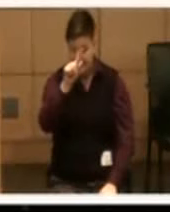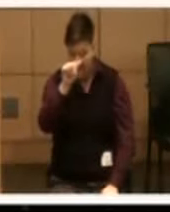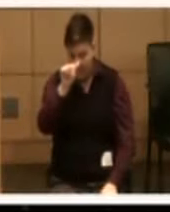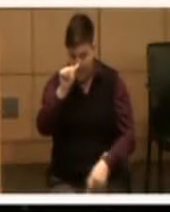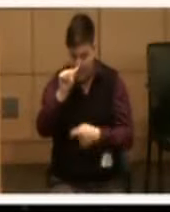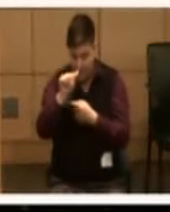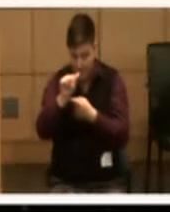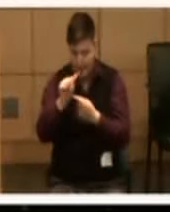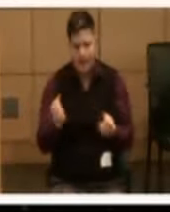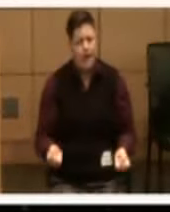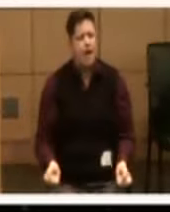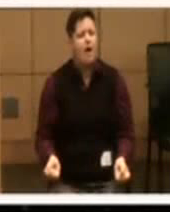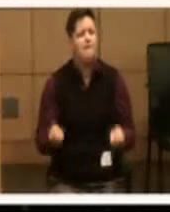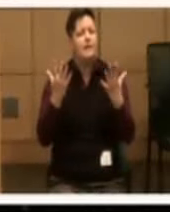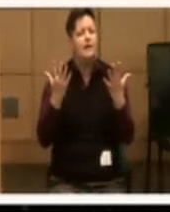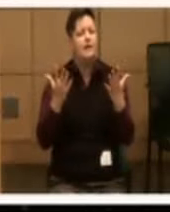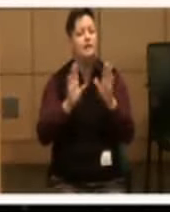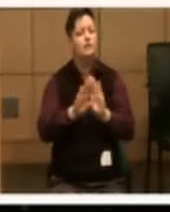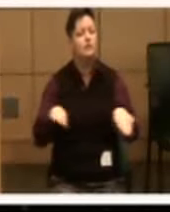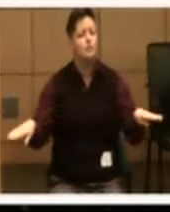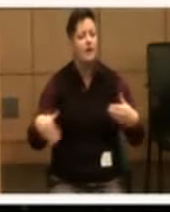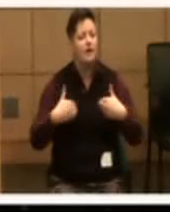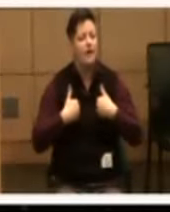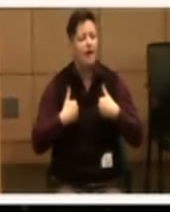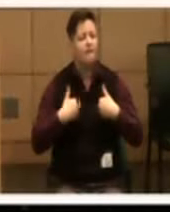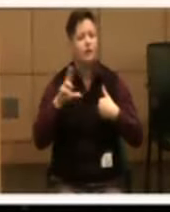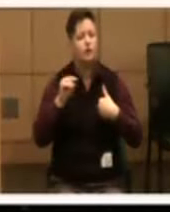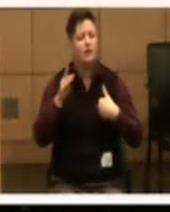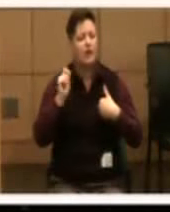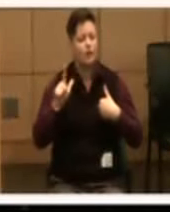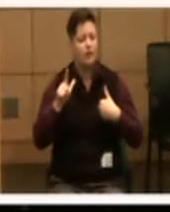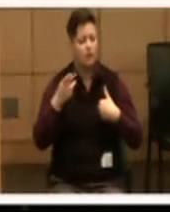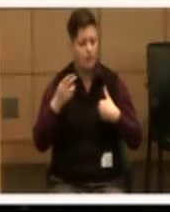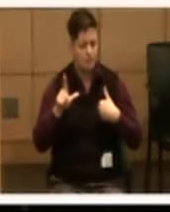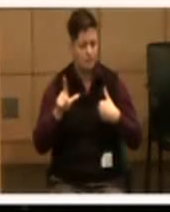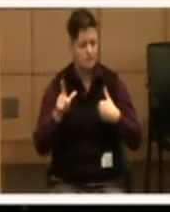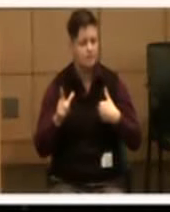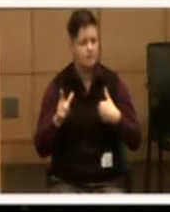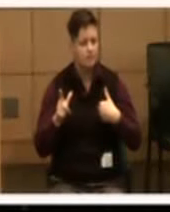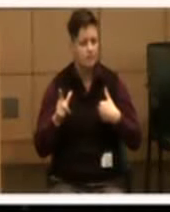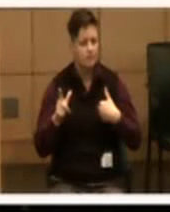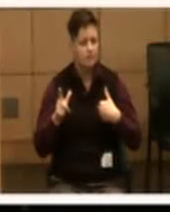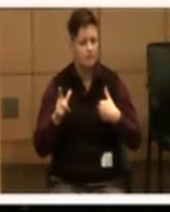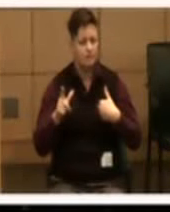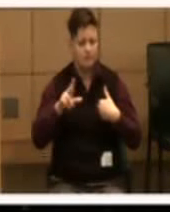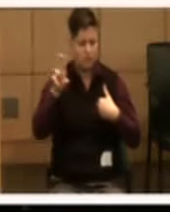I'm curious, too, in your data, how many children did you have,